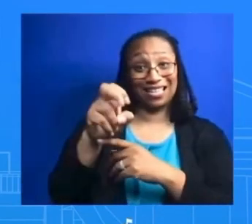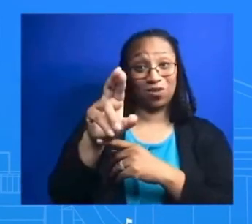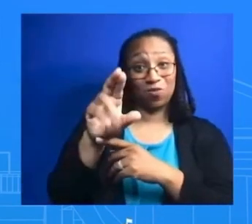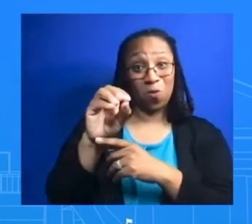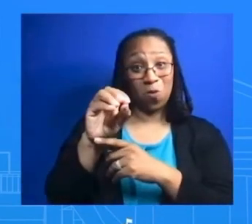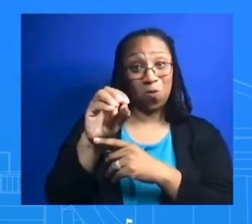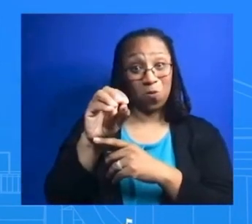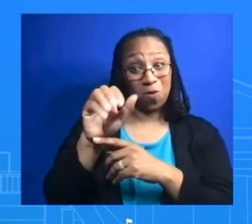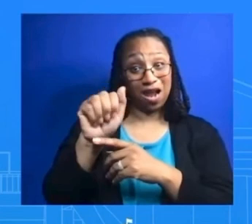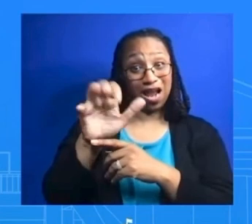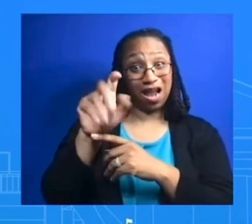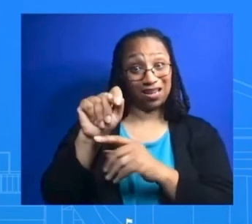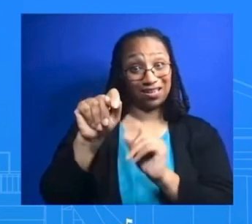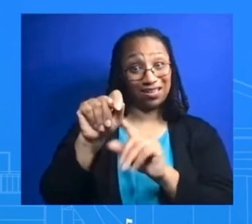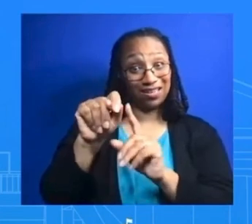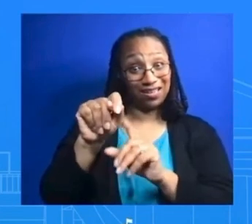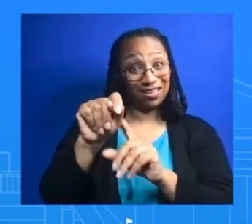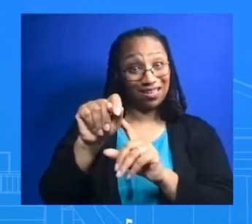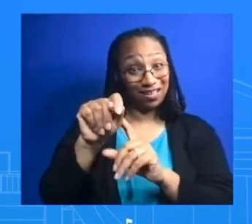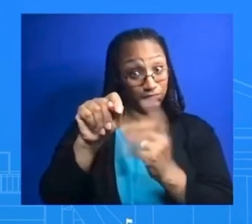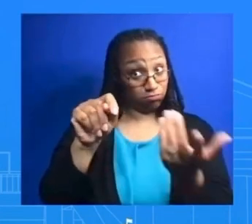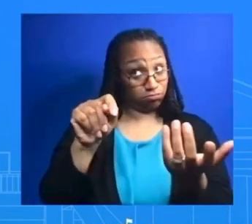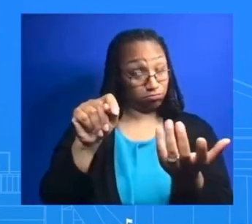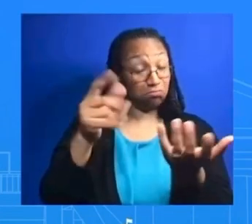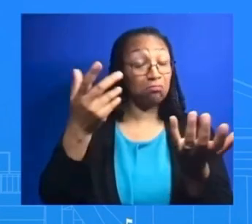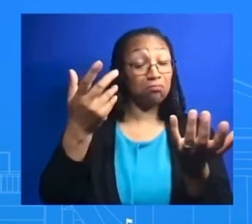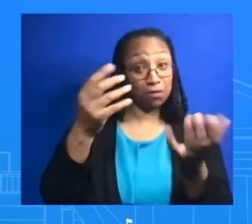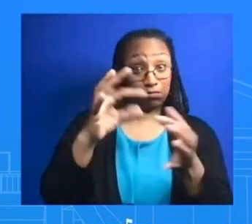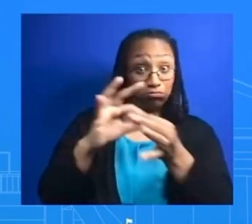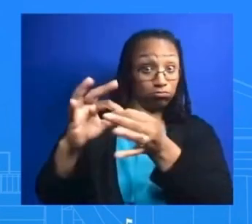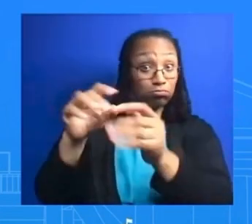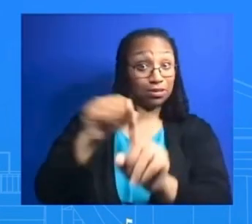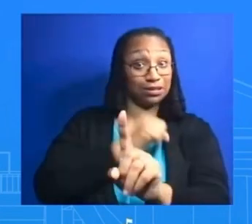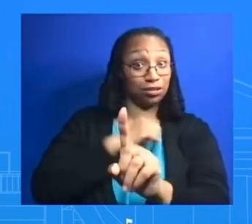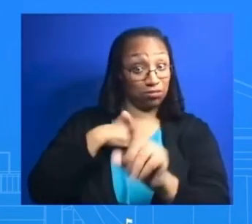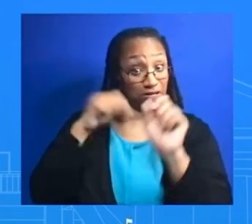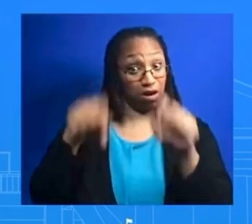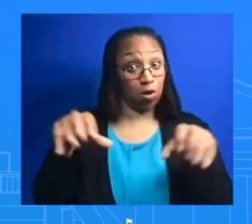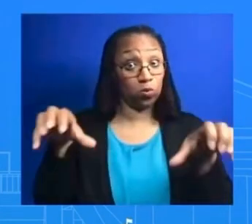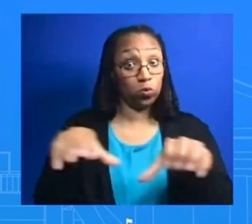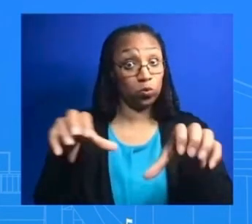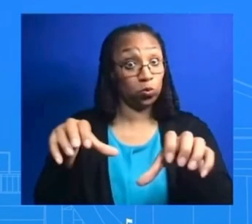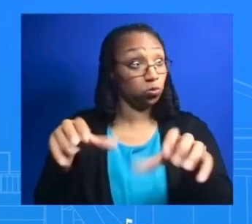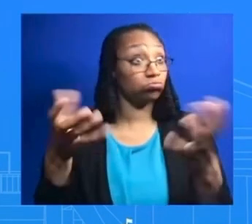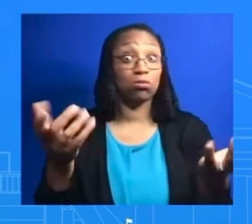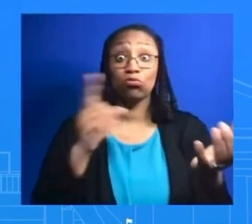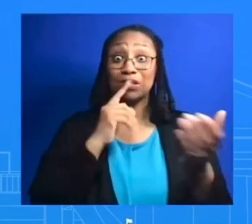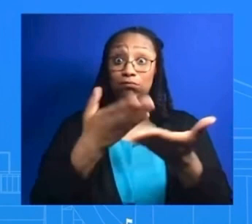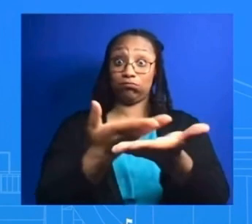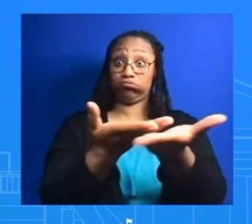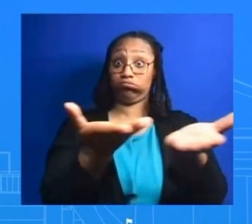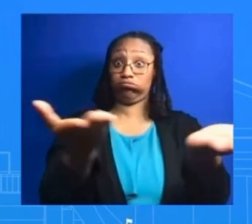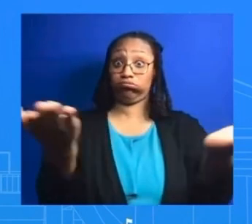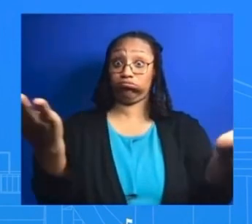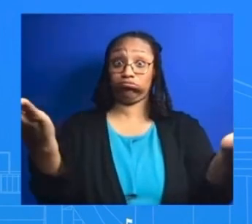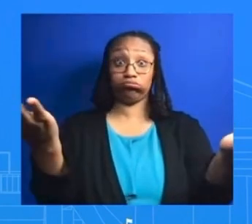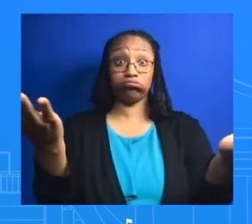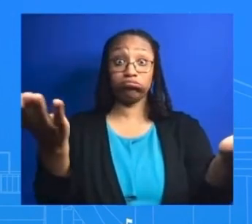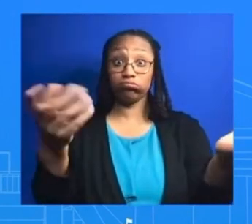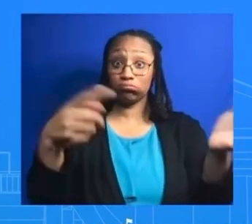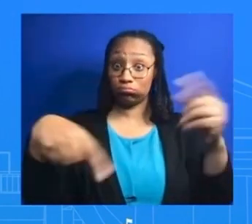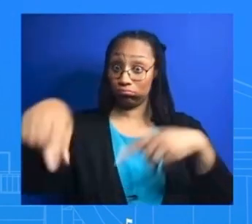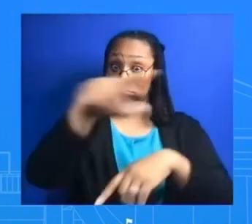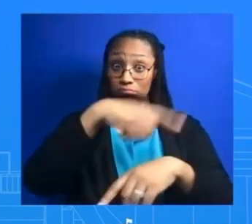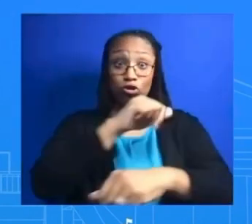clear about what the Secretary's authorities are. It is a broad grant of authority from Congress that it was expecting the Secretary to be acting in an